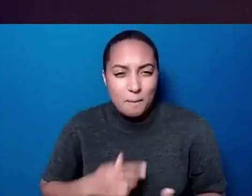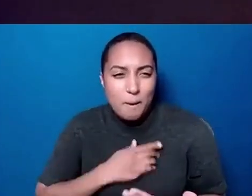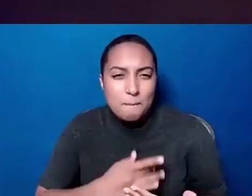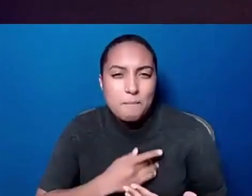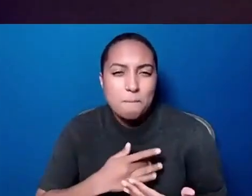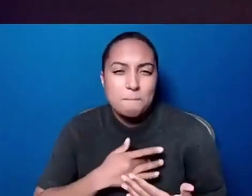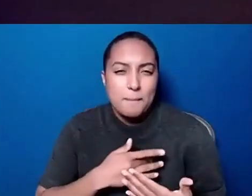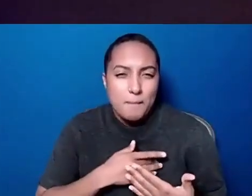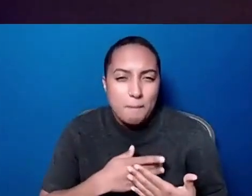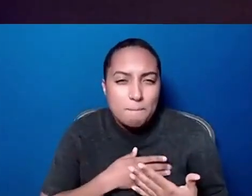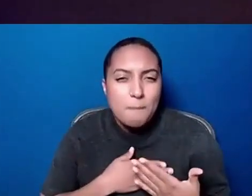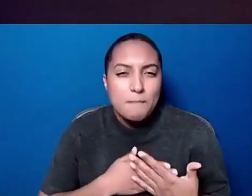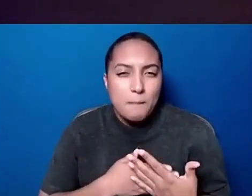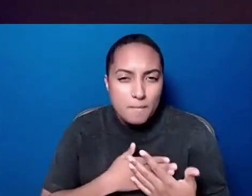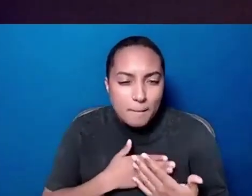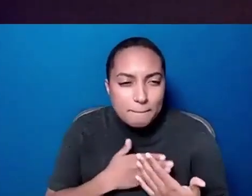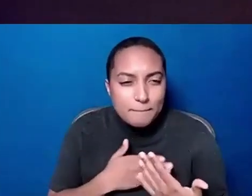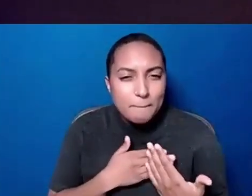time.